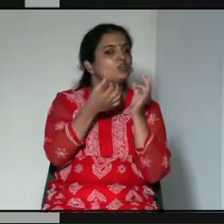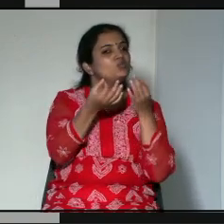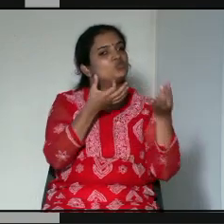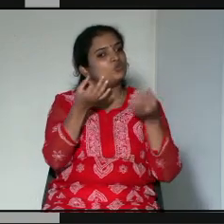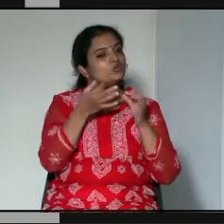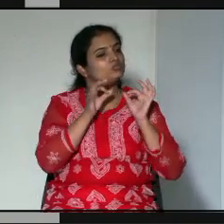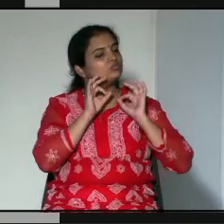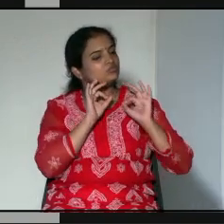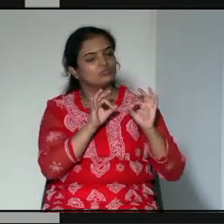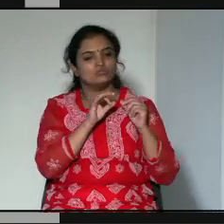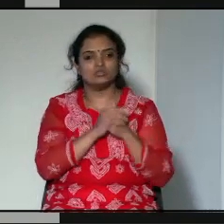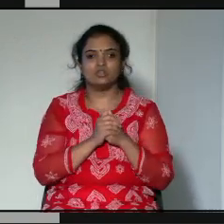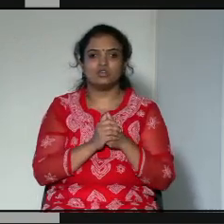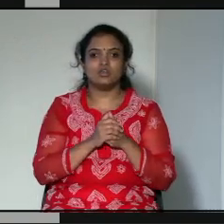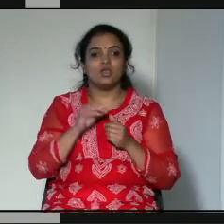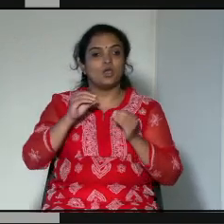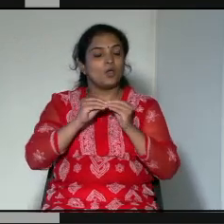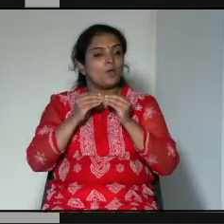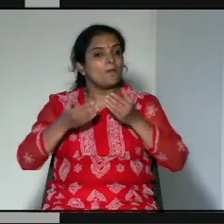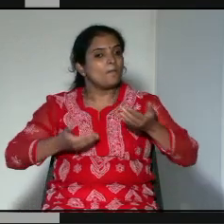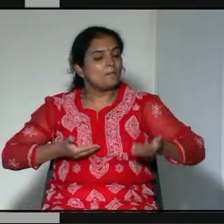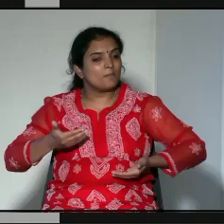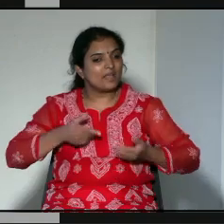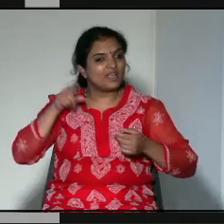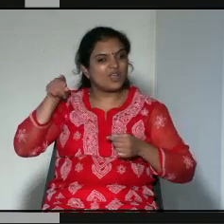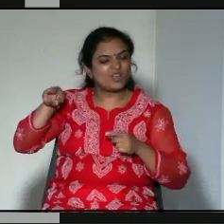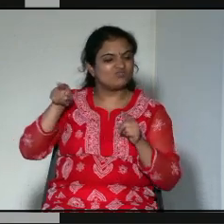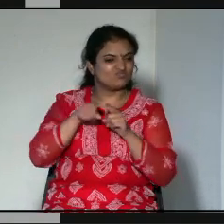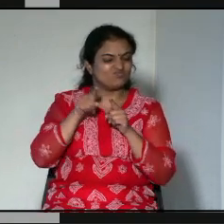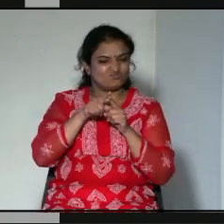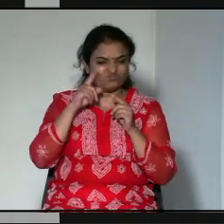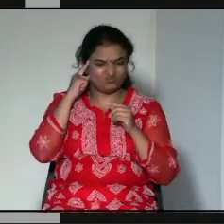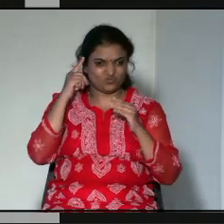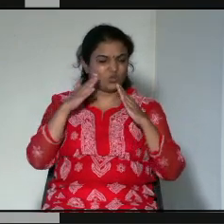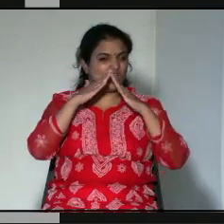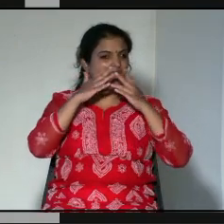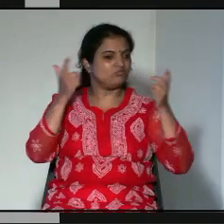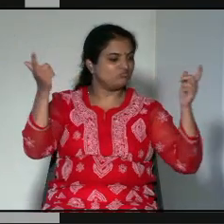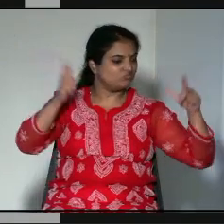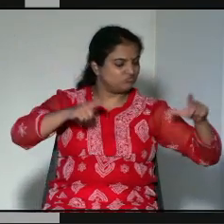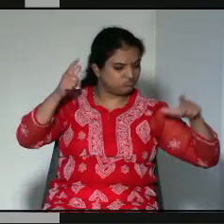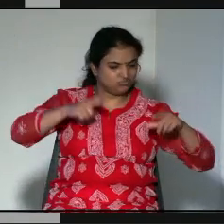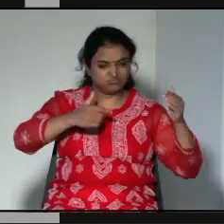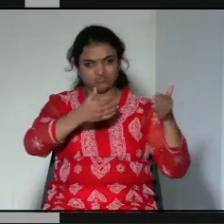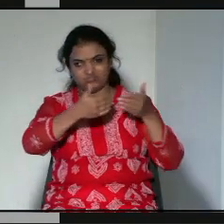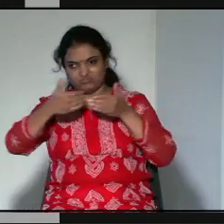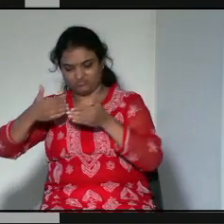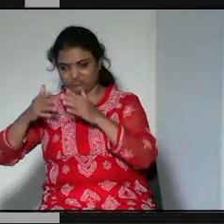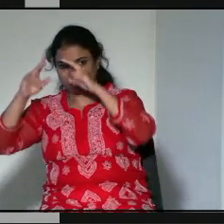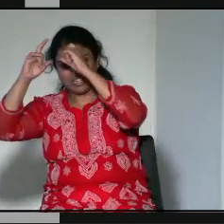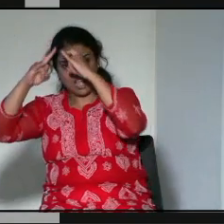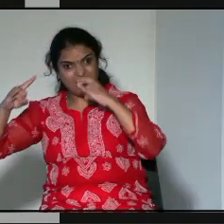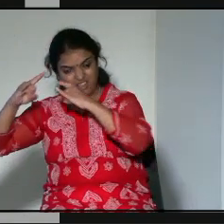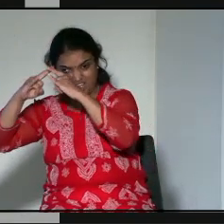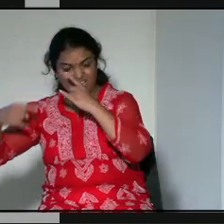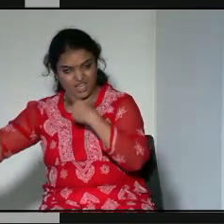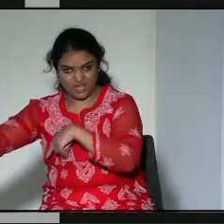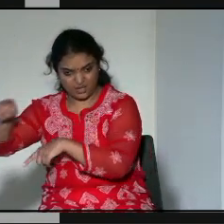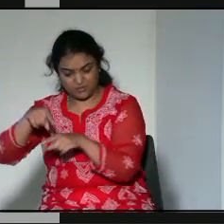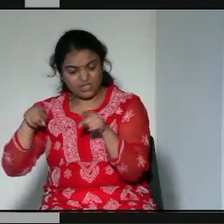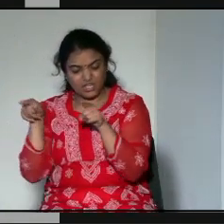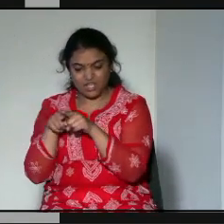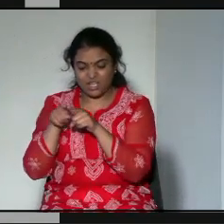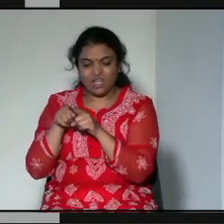you know, some of Bengal's refugees had been relocated there. A friend of Meera's elder brother,